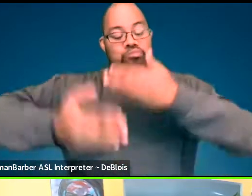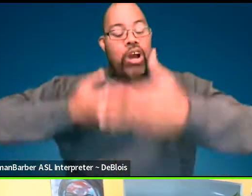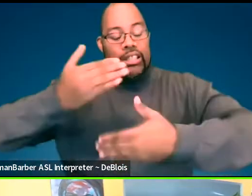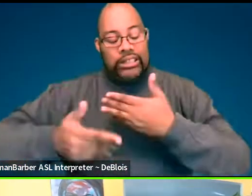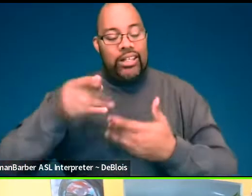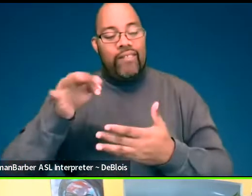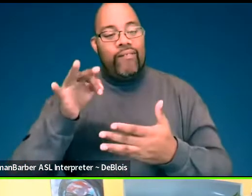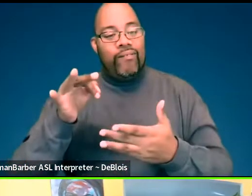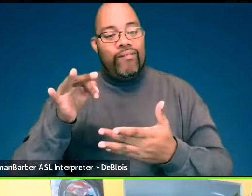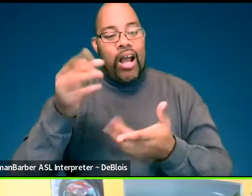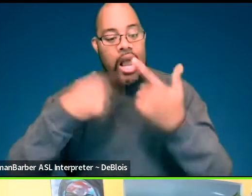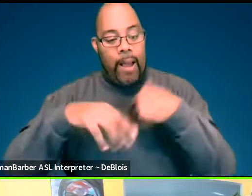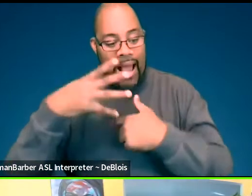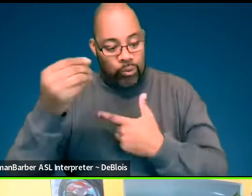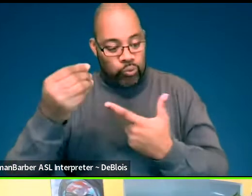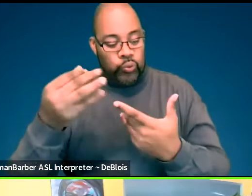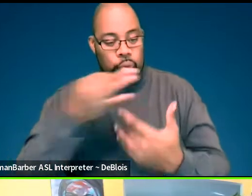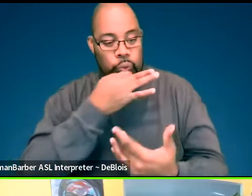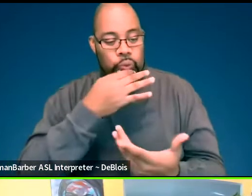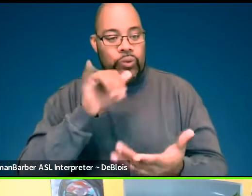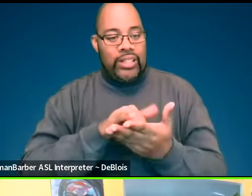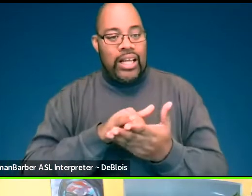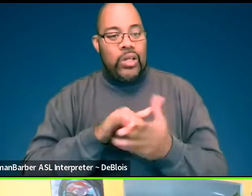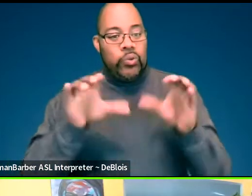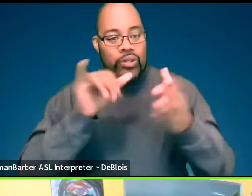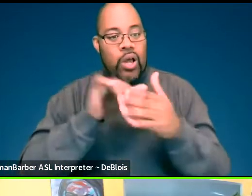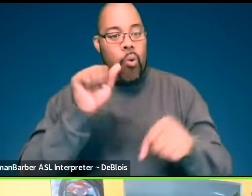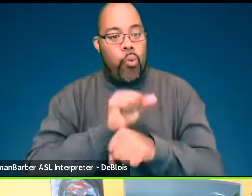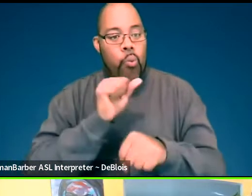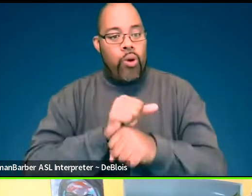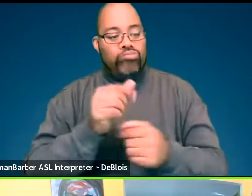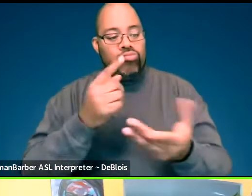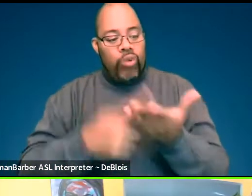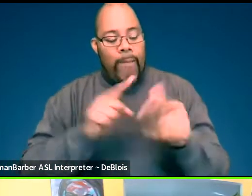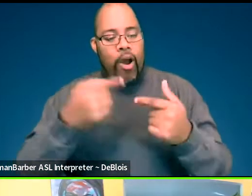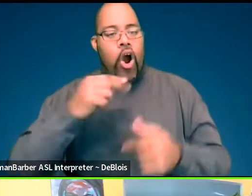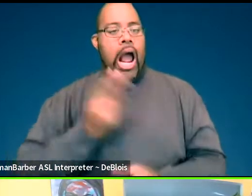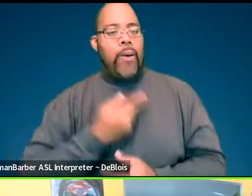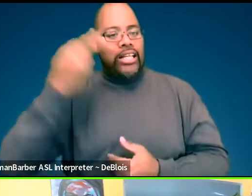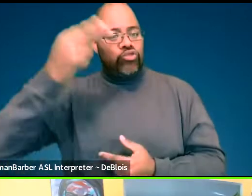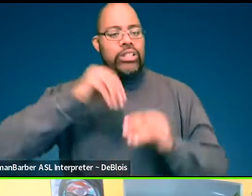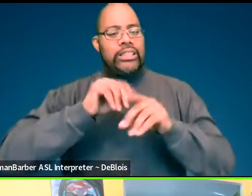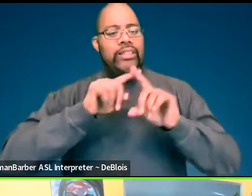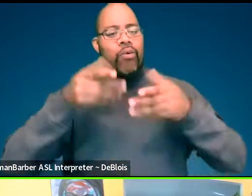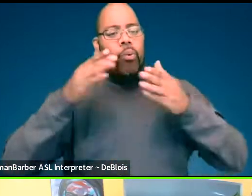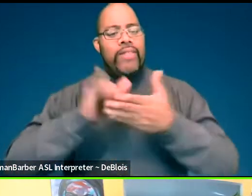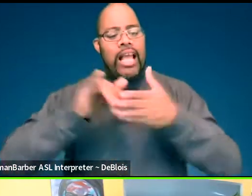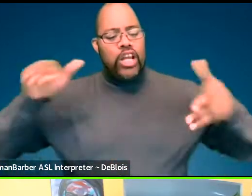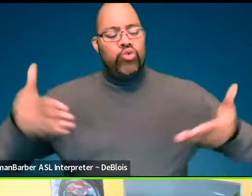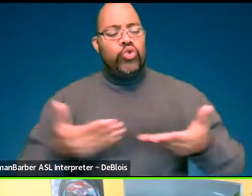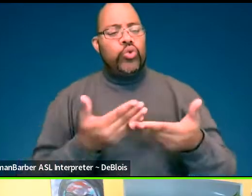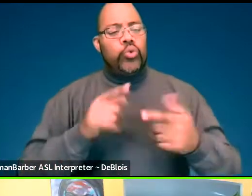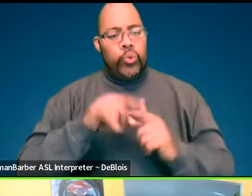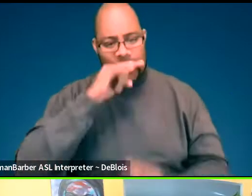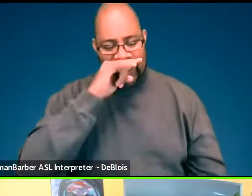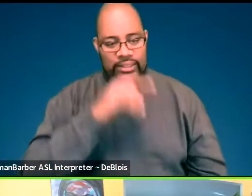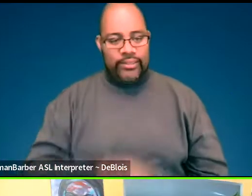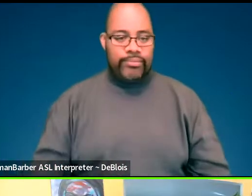like coming out, that do this work of like talking about our history in ways that introduce it to